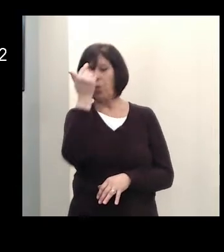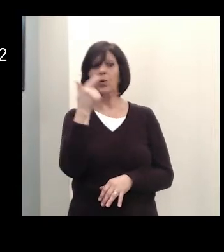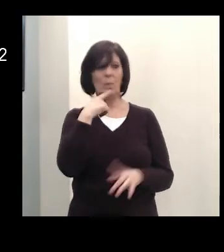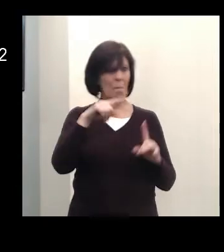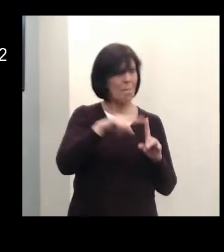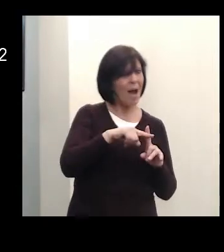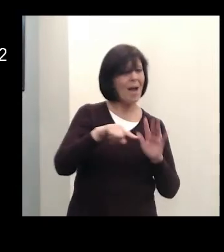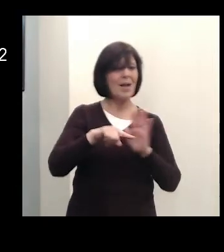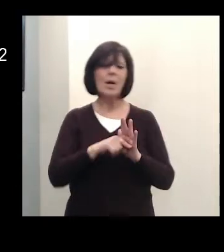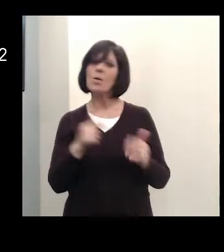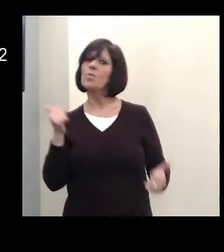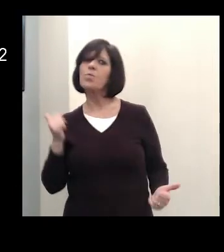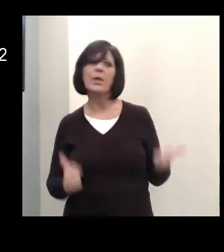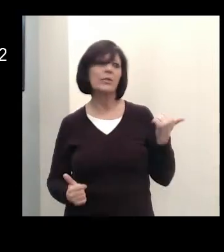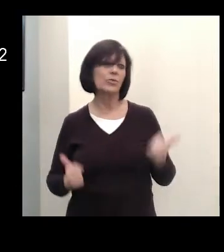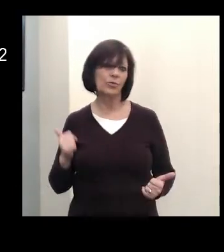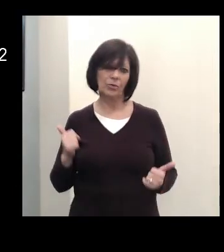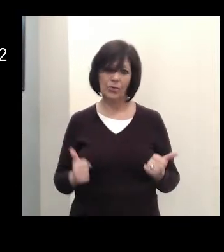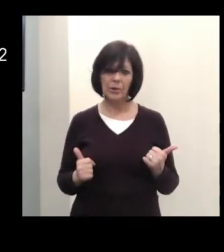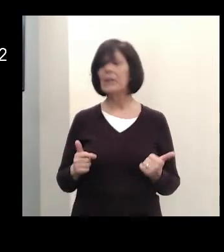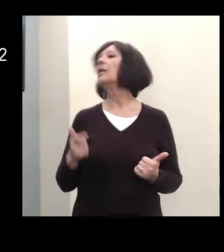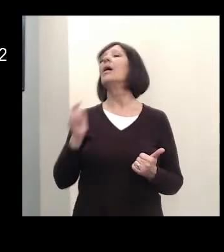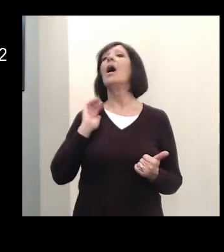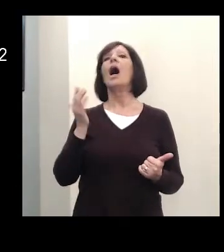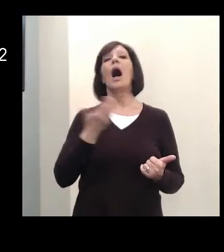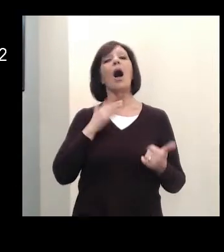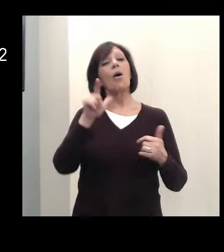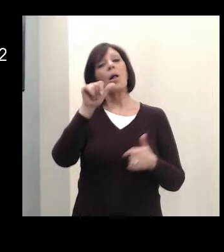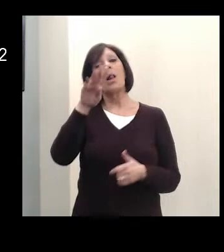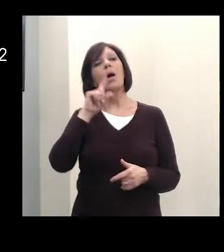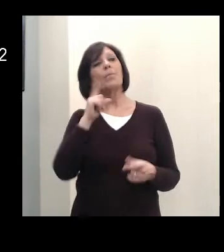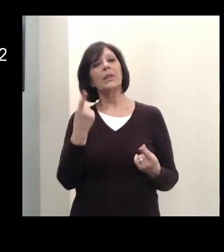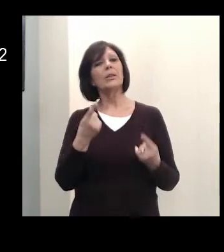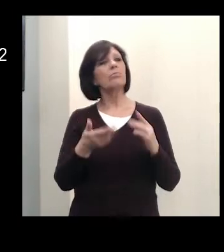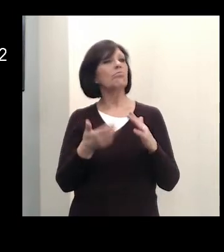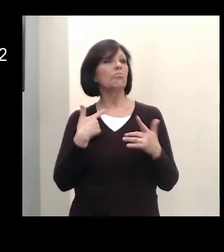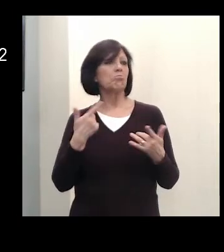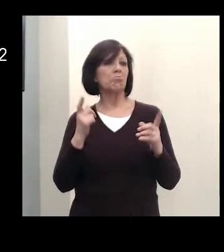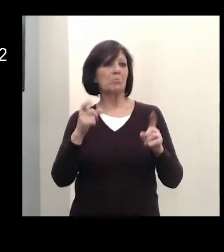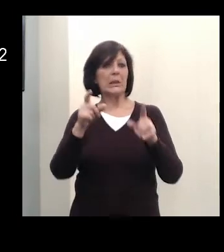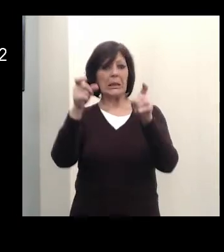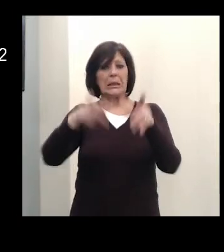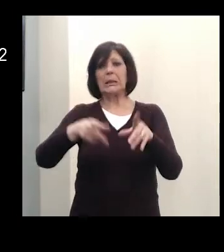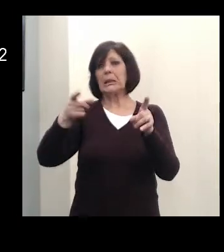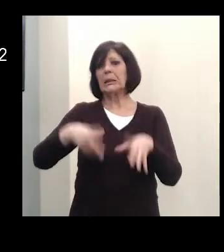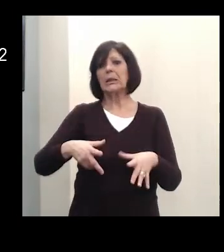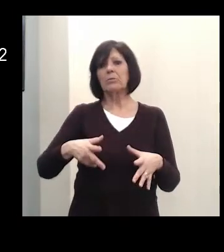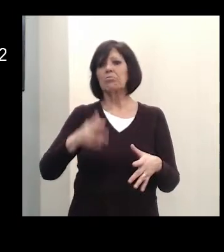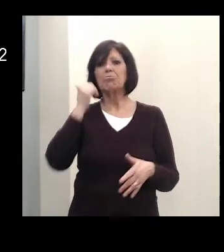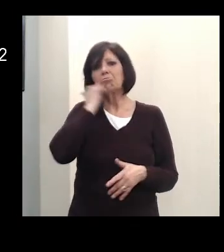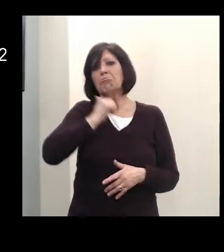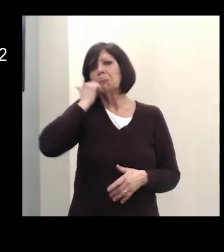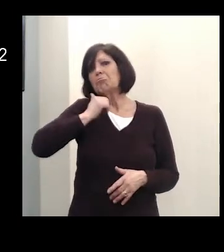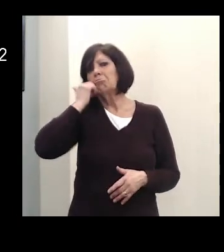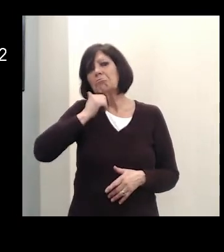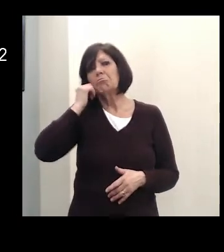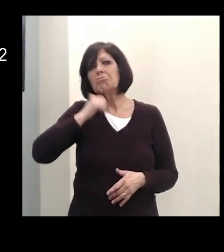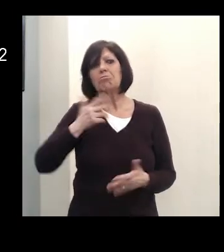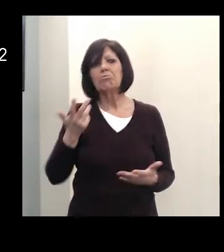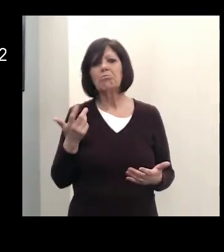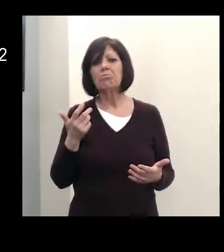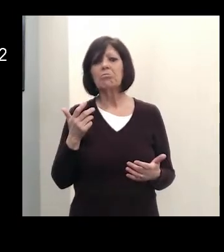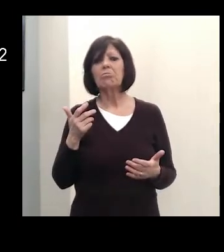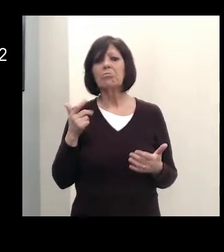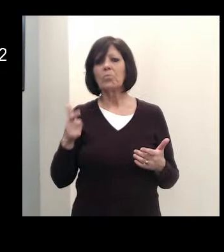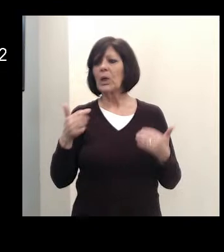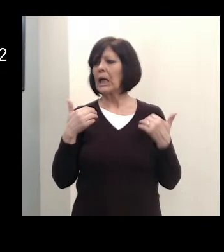specific test available. So our public health lab is running tests pretty much every day of the week. We have